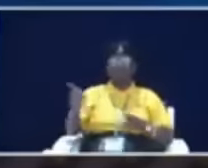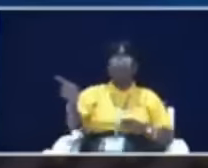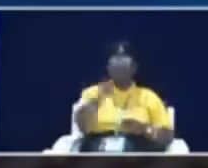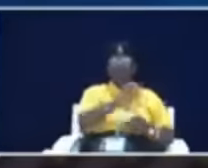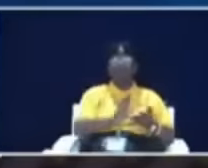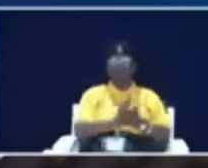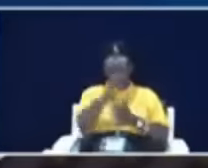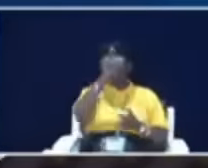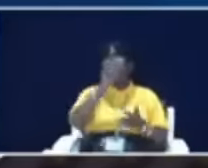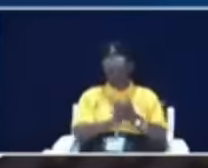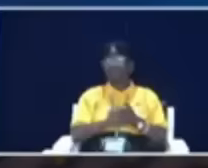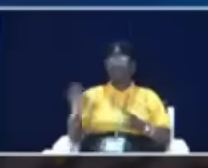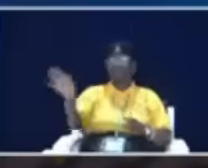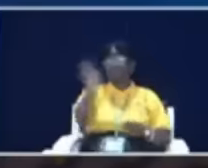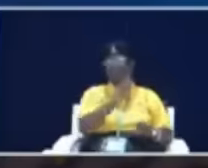that your ways are open now.